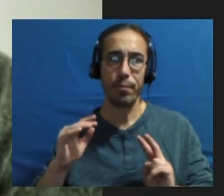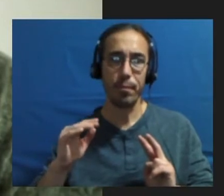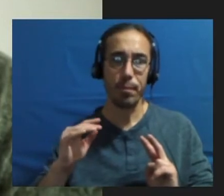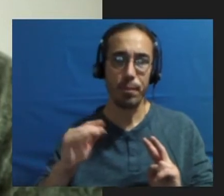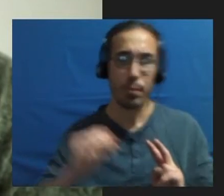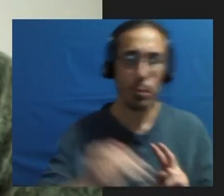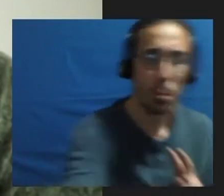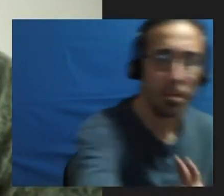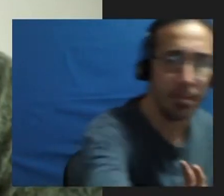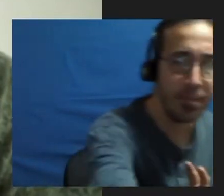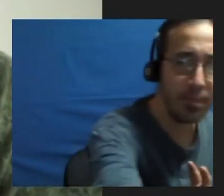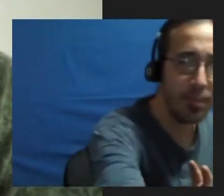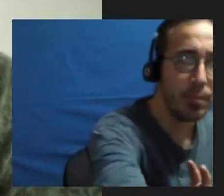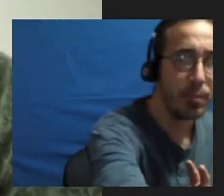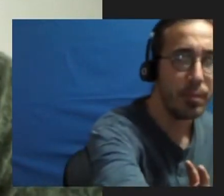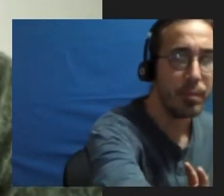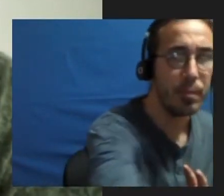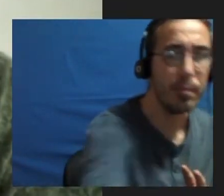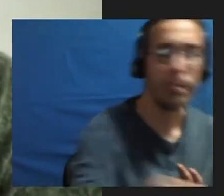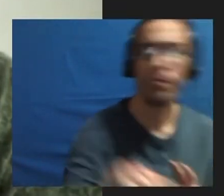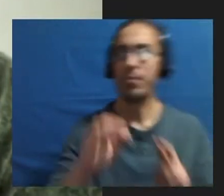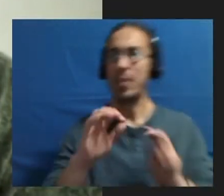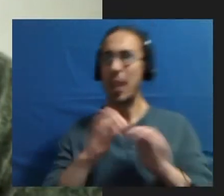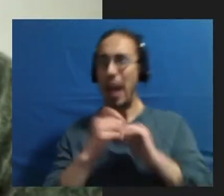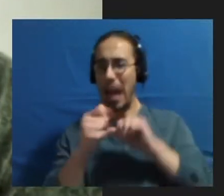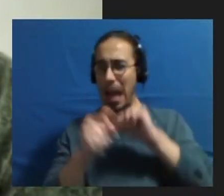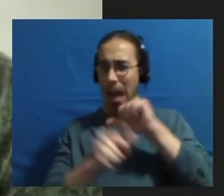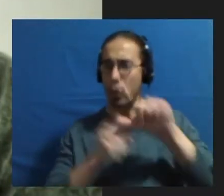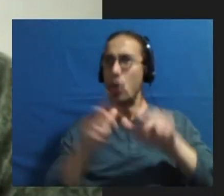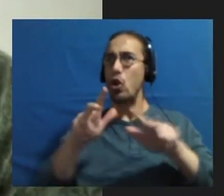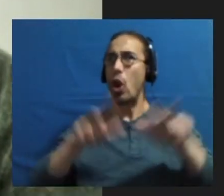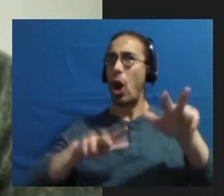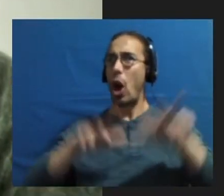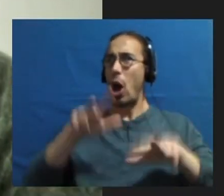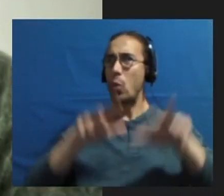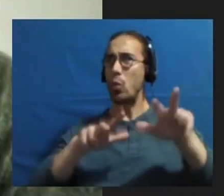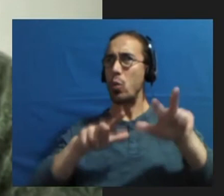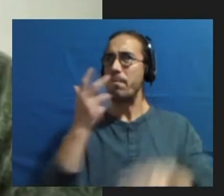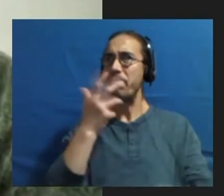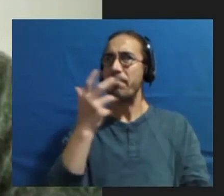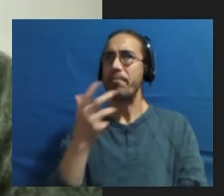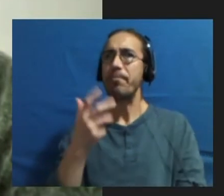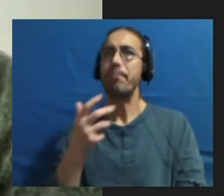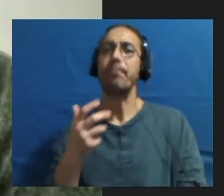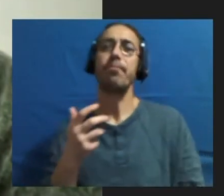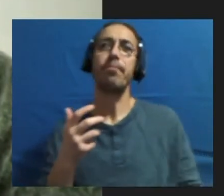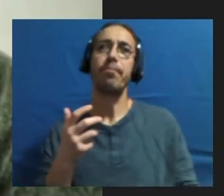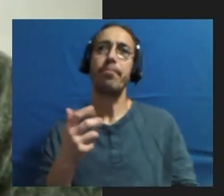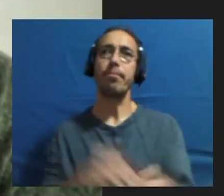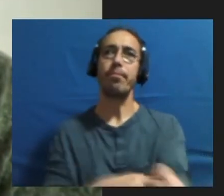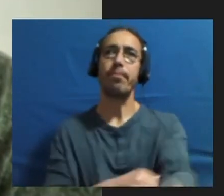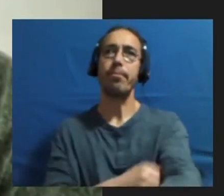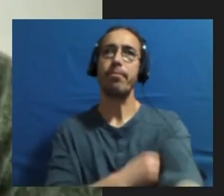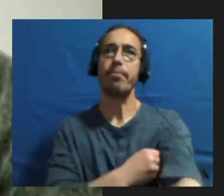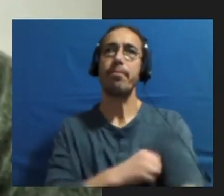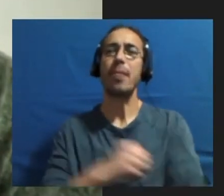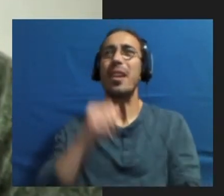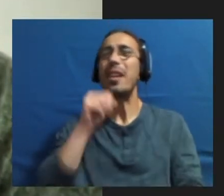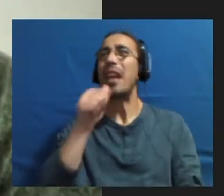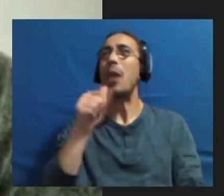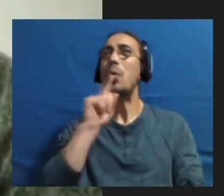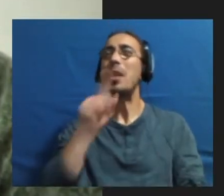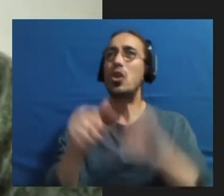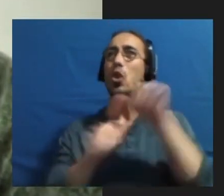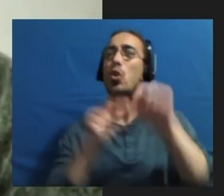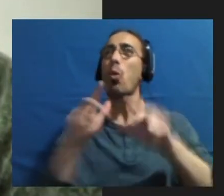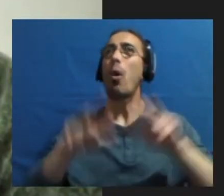how socially awkward I was, and how not even I wasn't even socially awkward. It was just the fact that